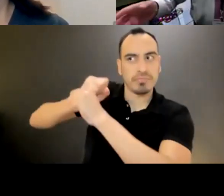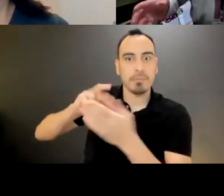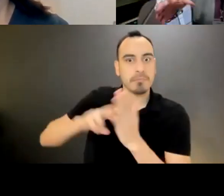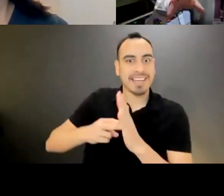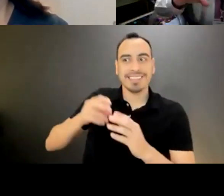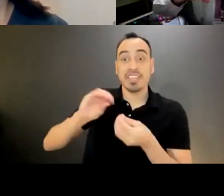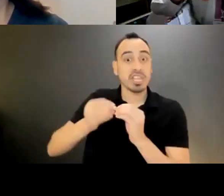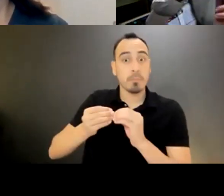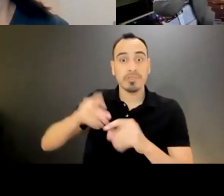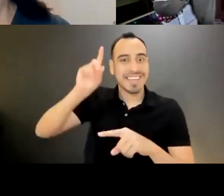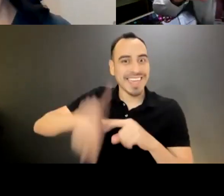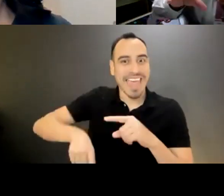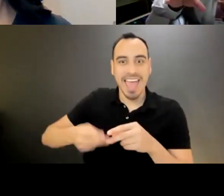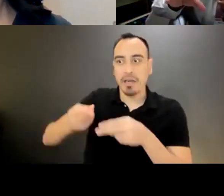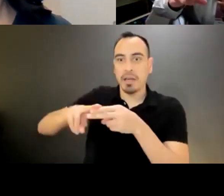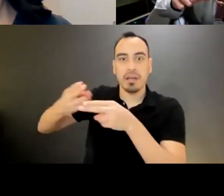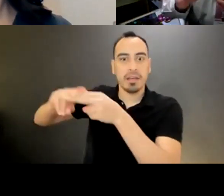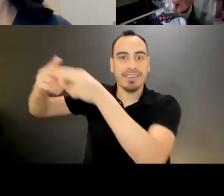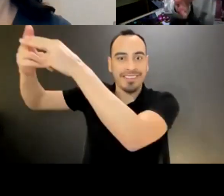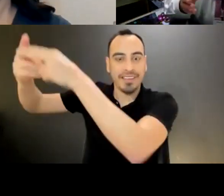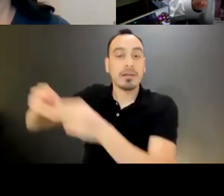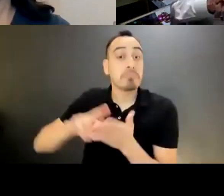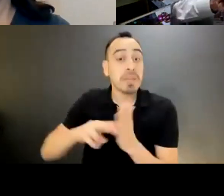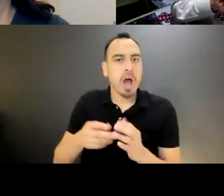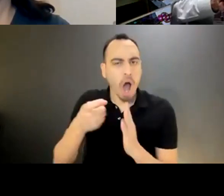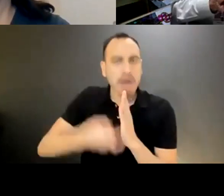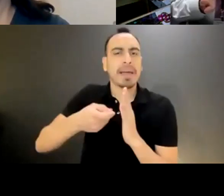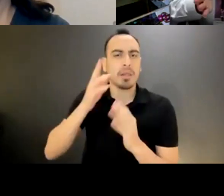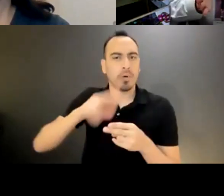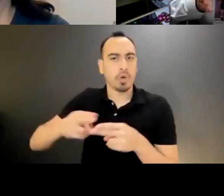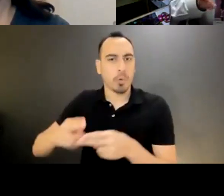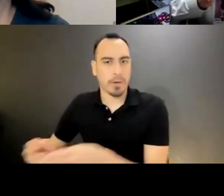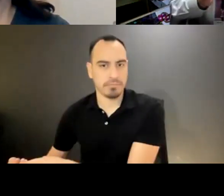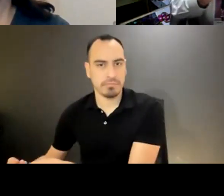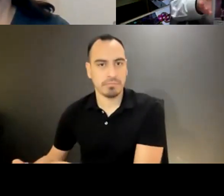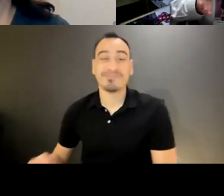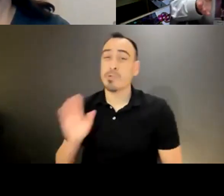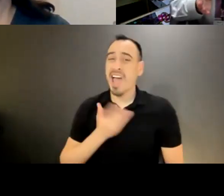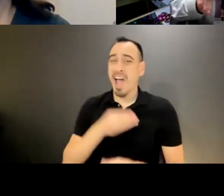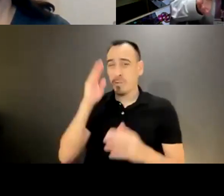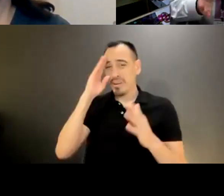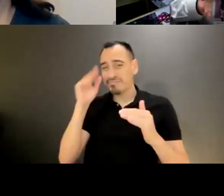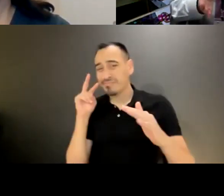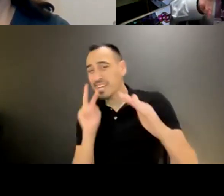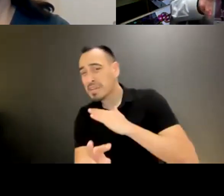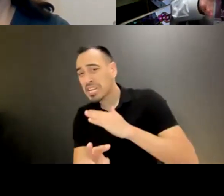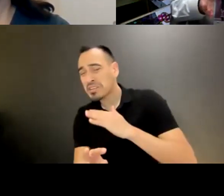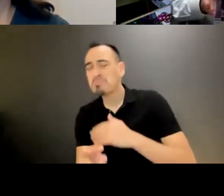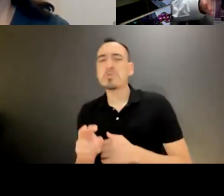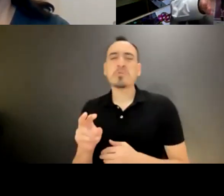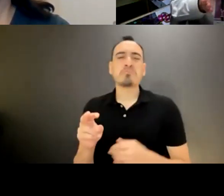go down. And for COVID-19, the expectation is that it's going to be about 3/4